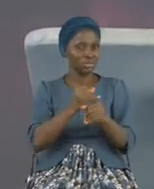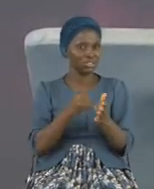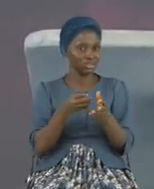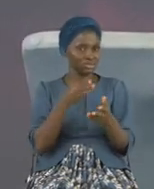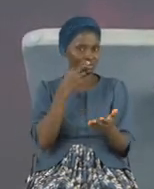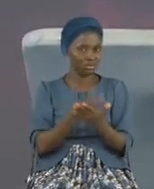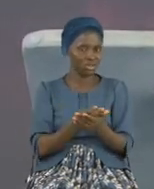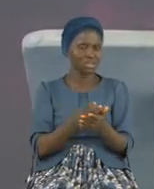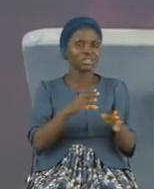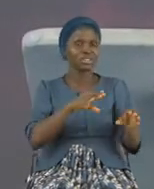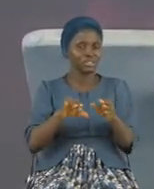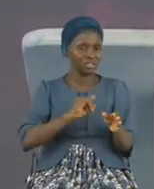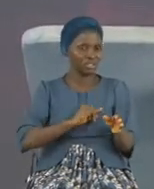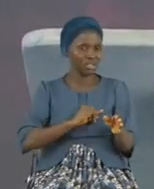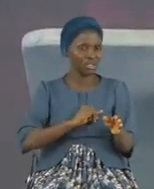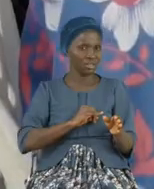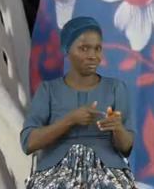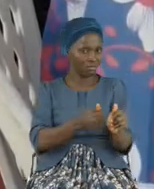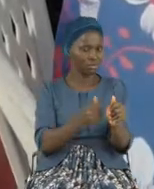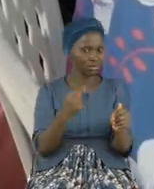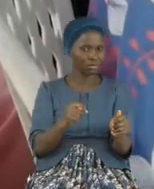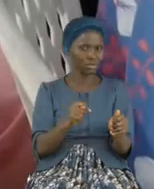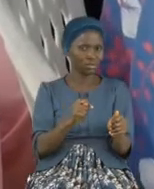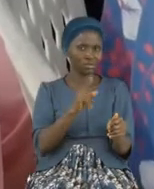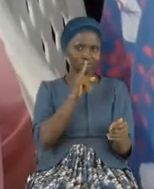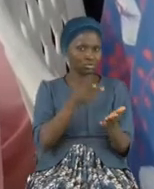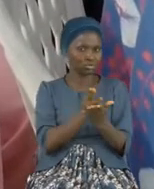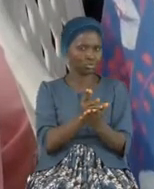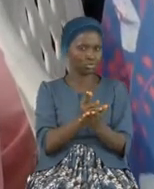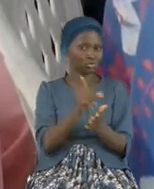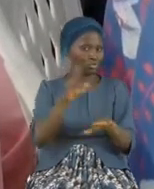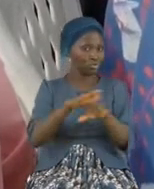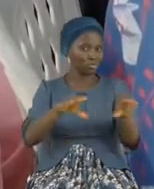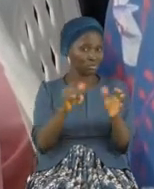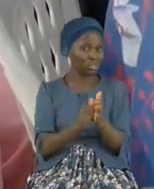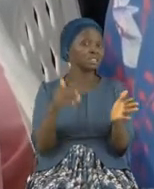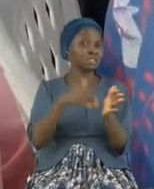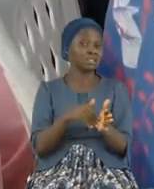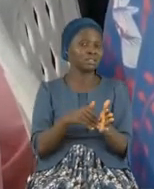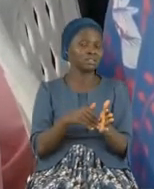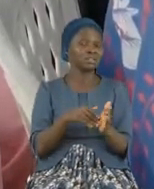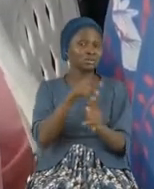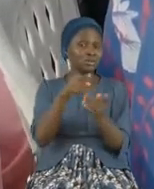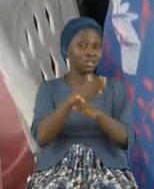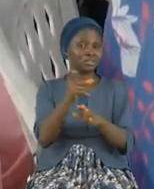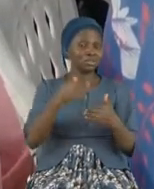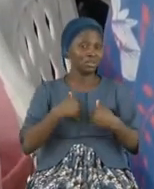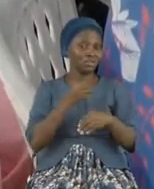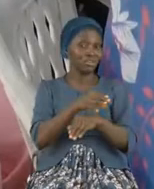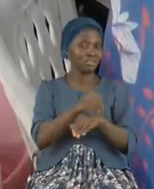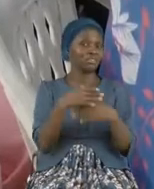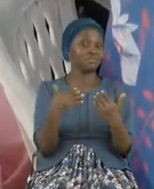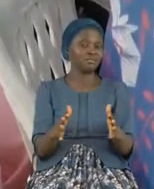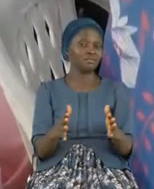truth? You don't do that anymore. Well, after you have preached, after you have counseled, after you've